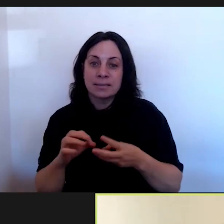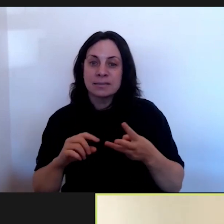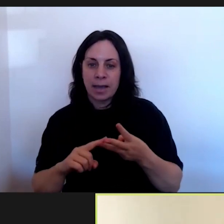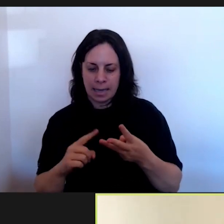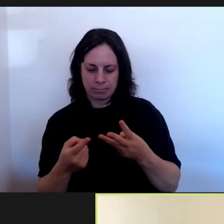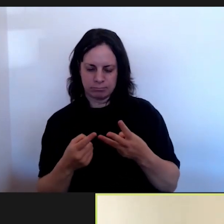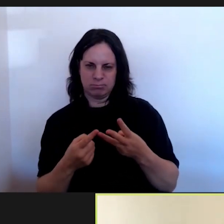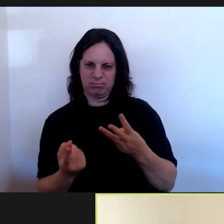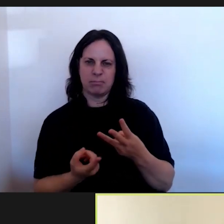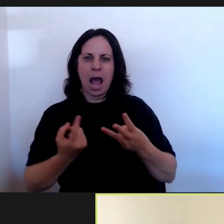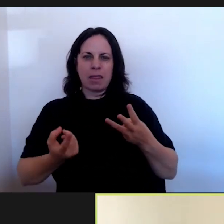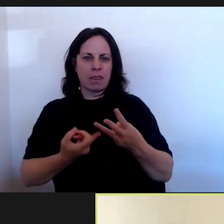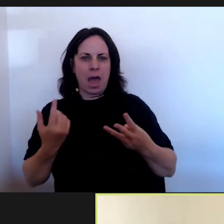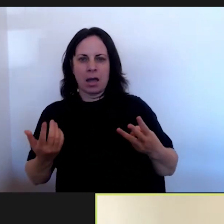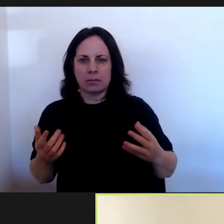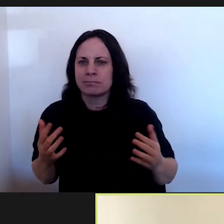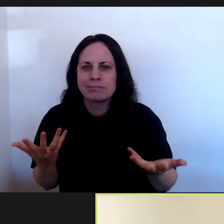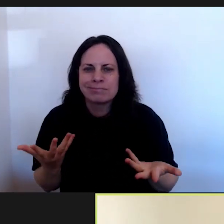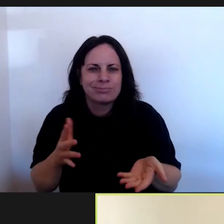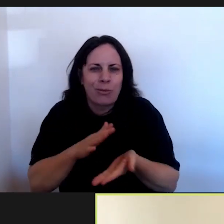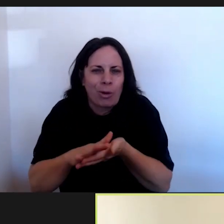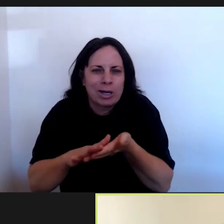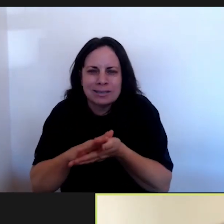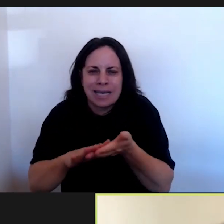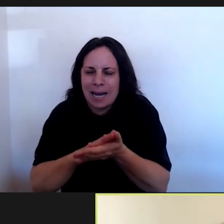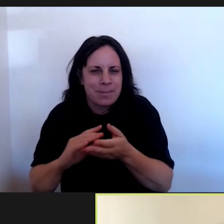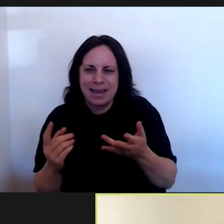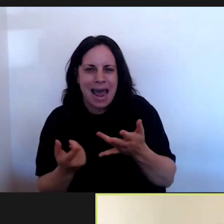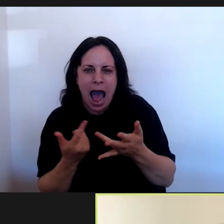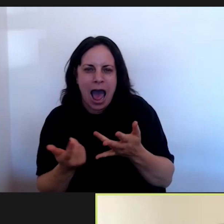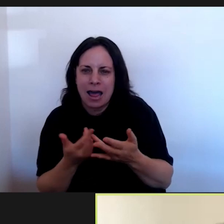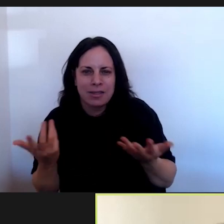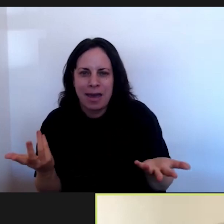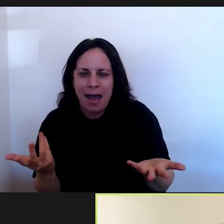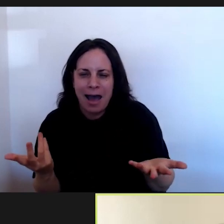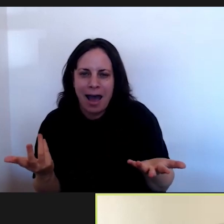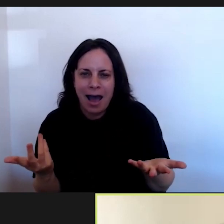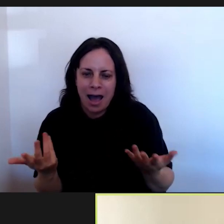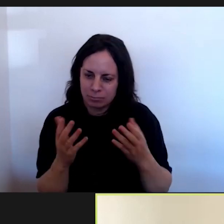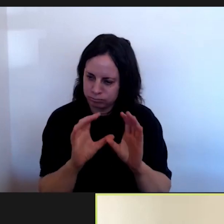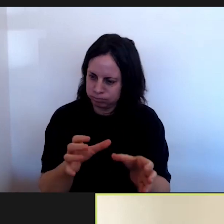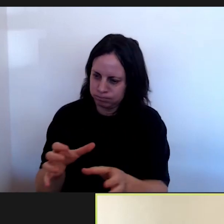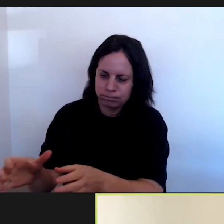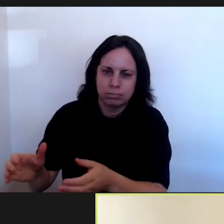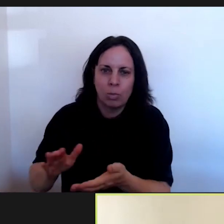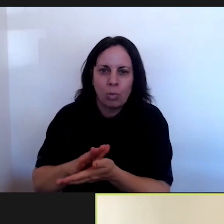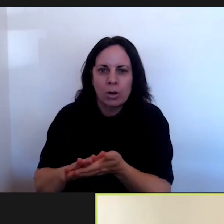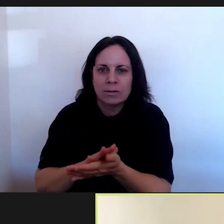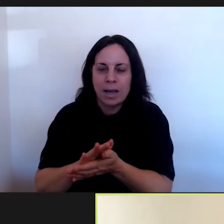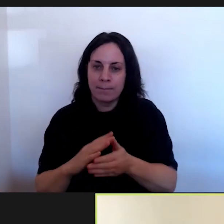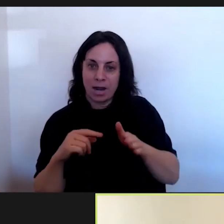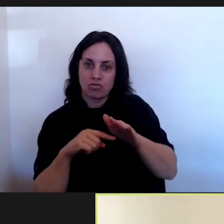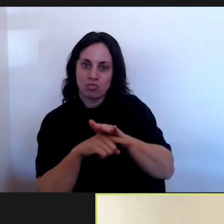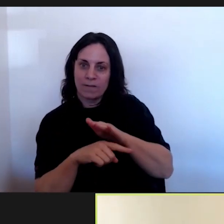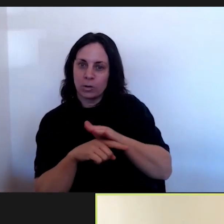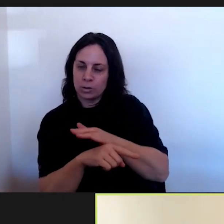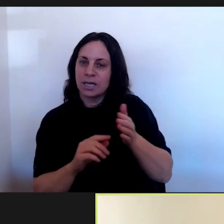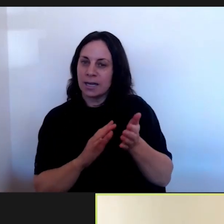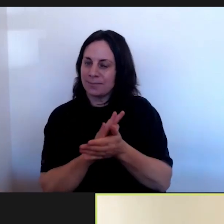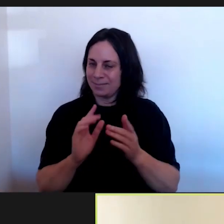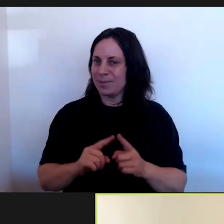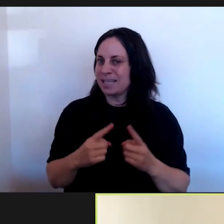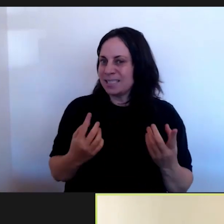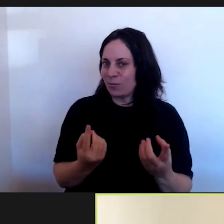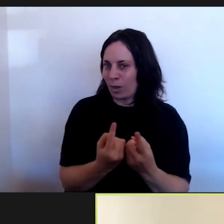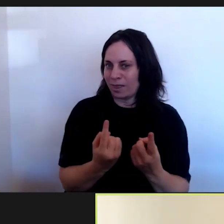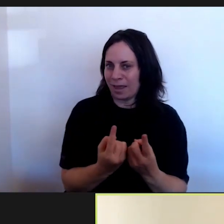Other can be a migrant, other can be economic, whatever reason. Refugees is a different thing, unique with the unique needs and all of that.